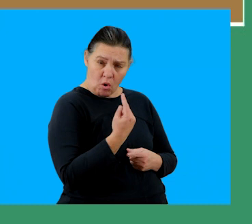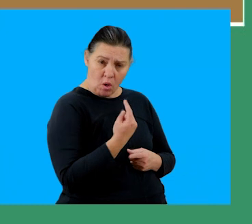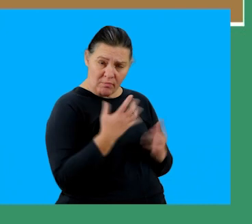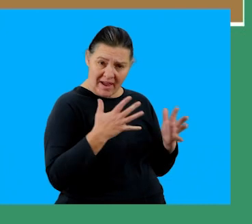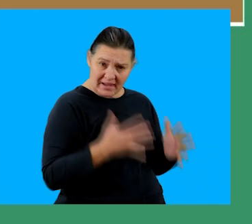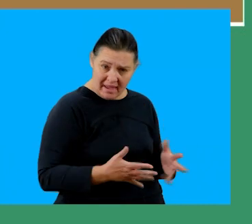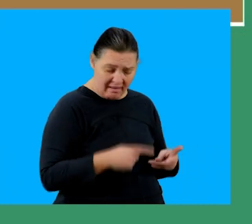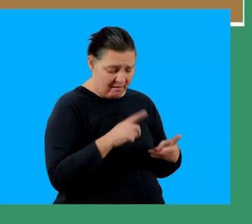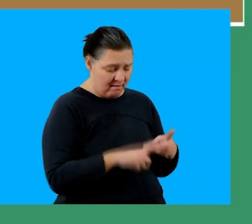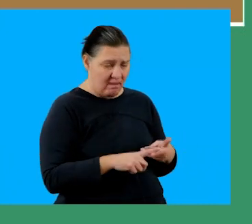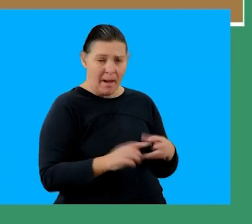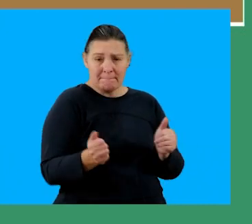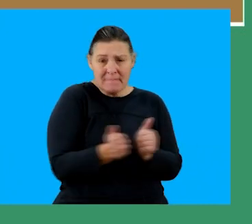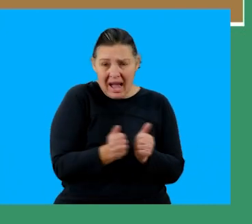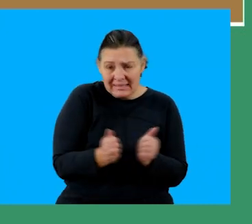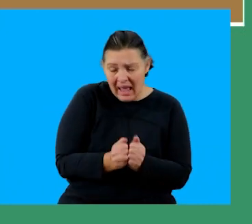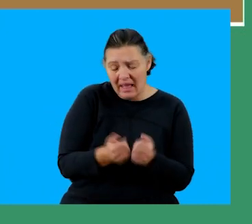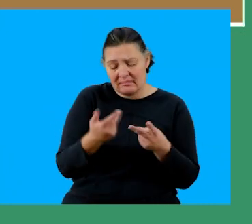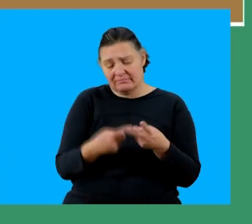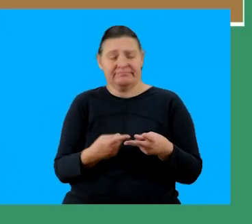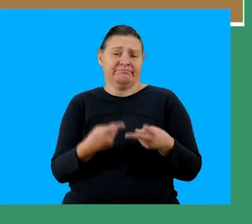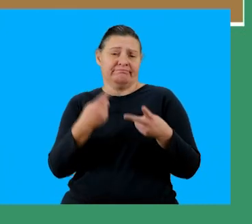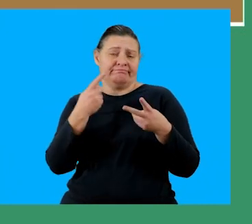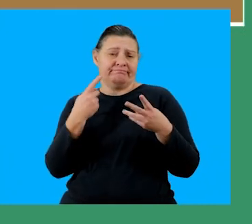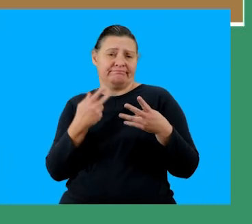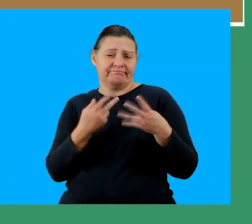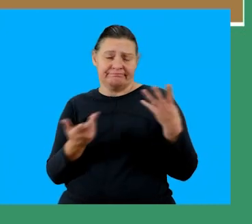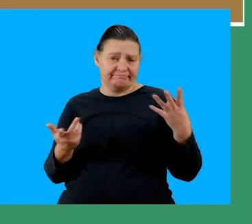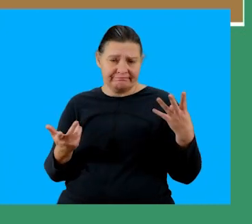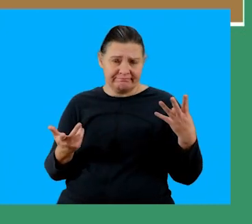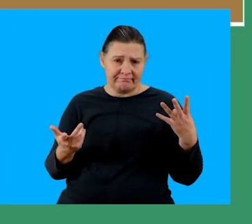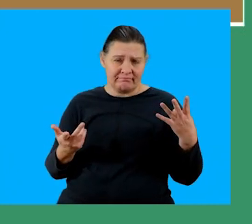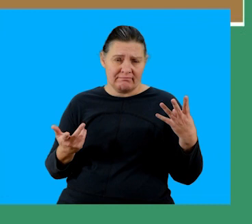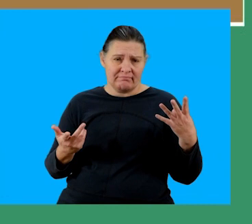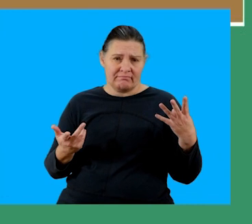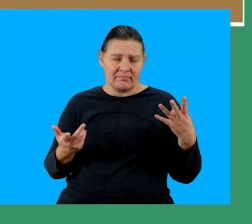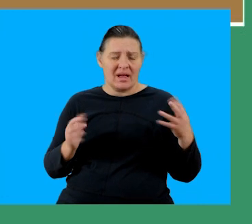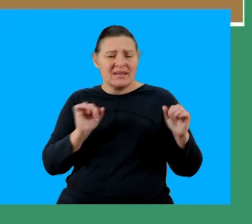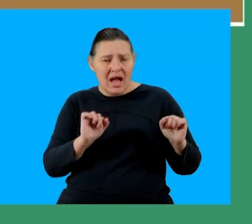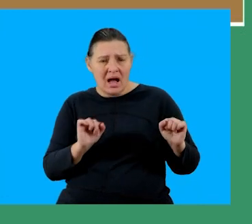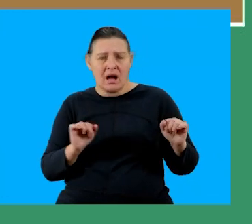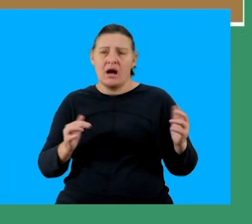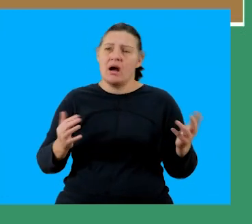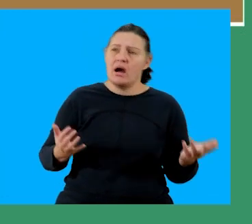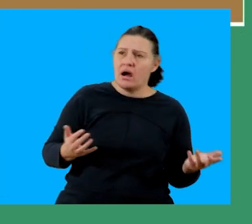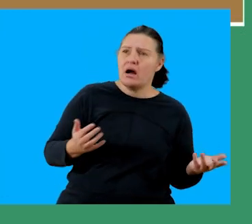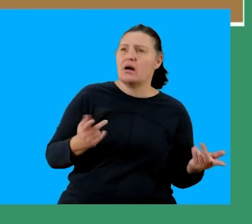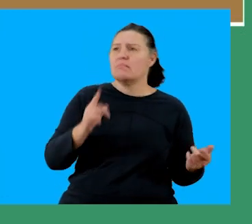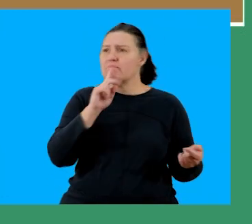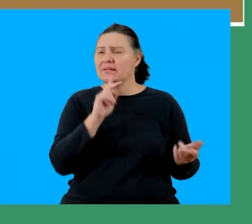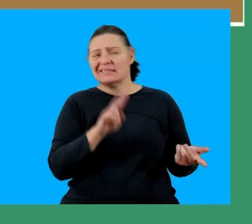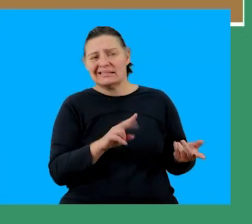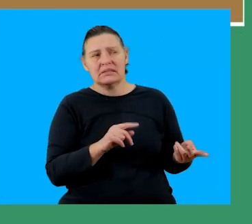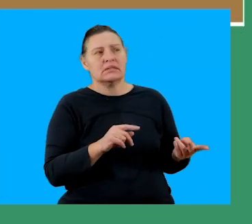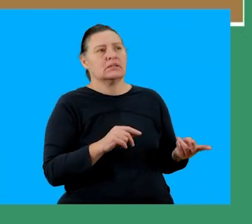must consider is the form of ownership. That is this particular business that he wants to start to be his business alone, looking at the